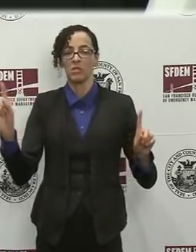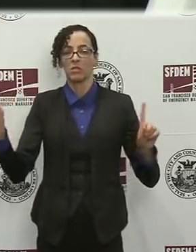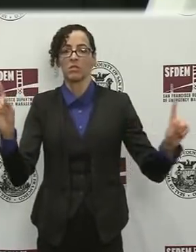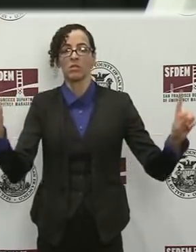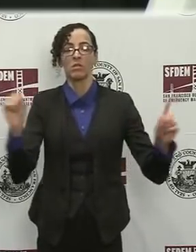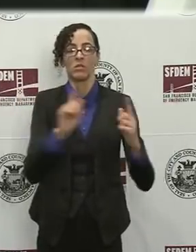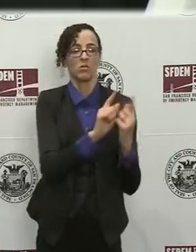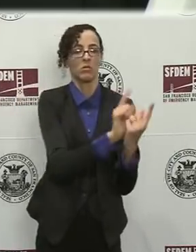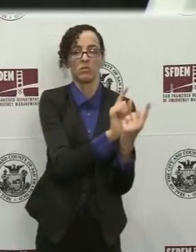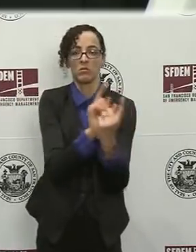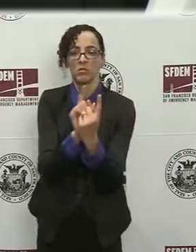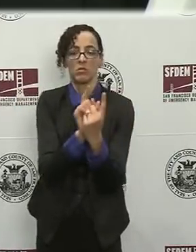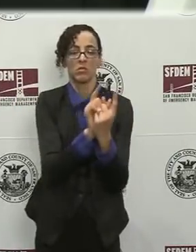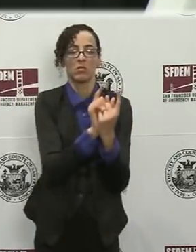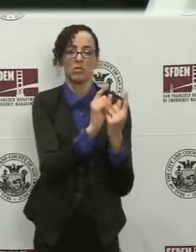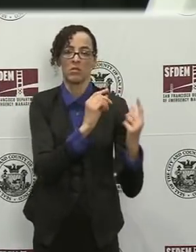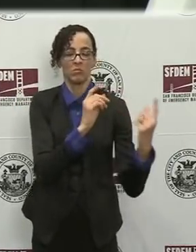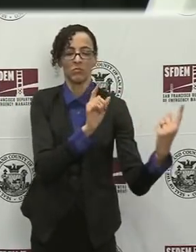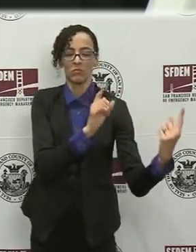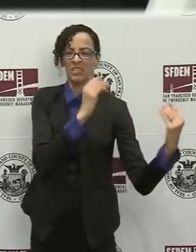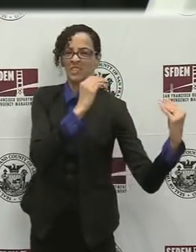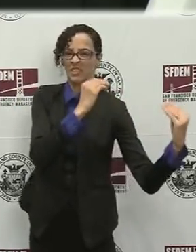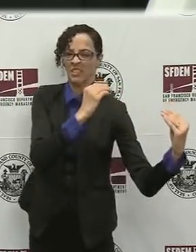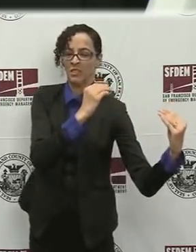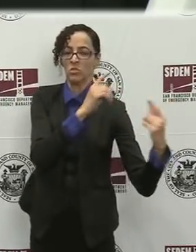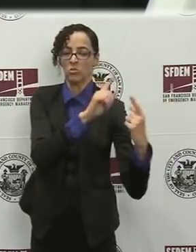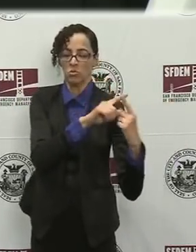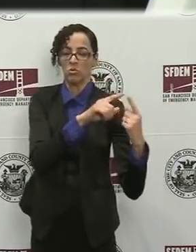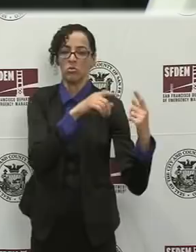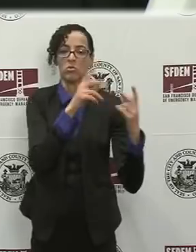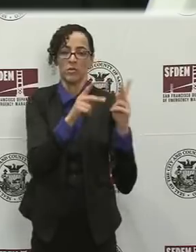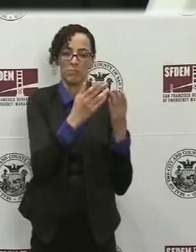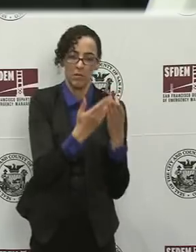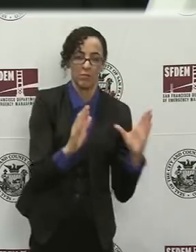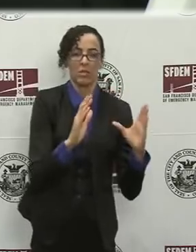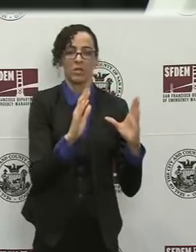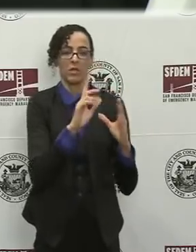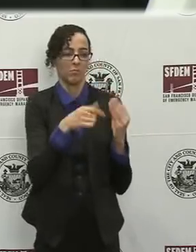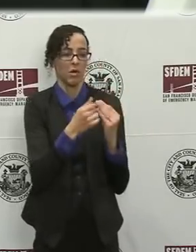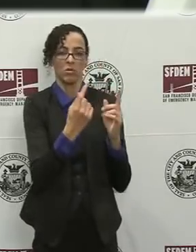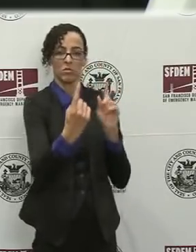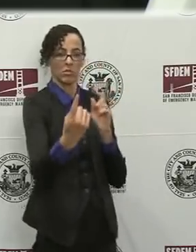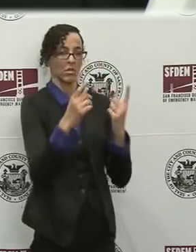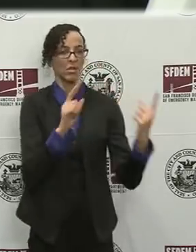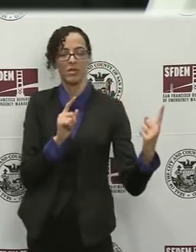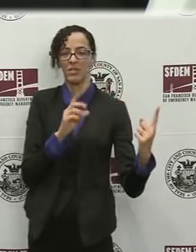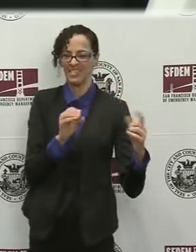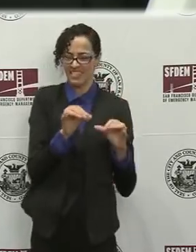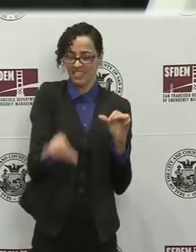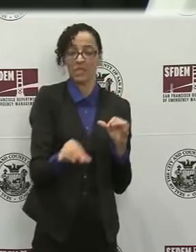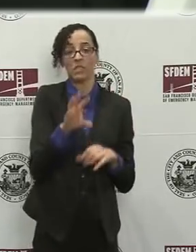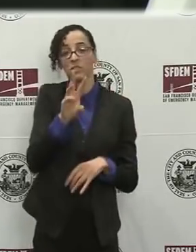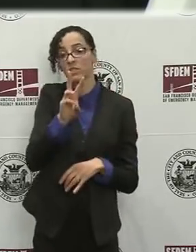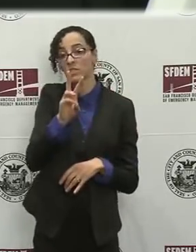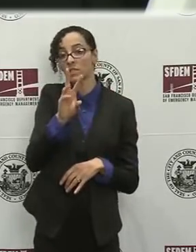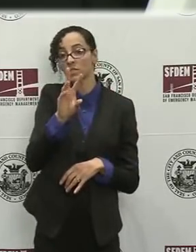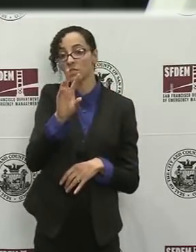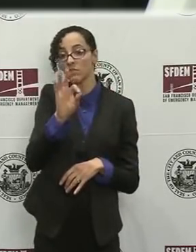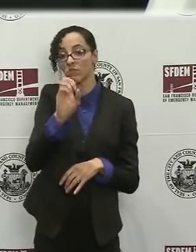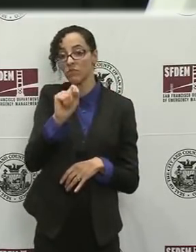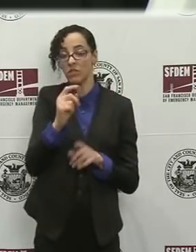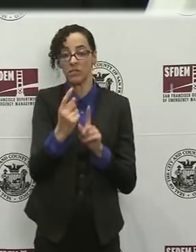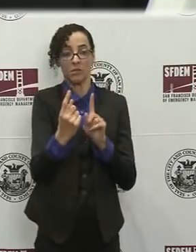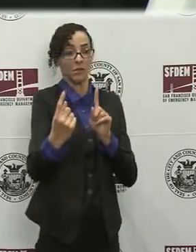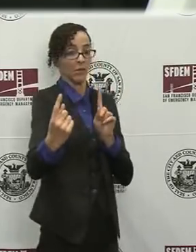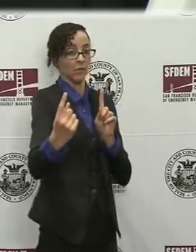public to social distance and stay 6 feet apart. I'm going to give you the statistics, and we're in the process